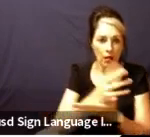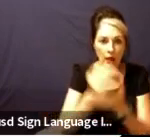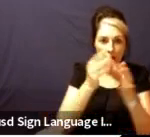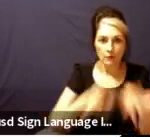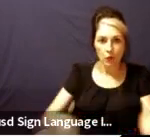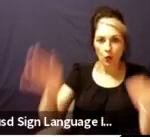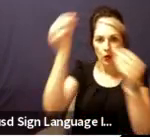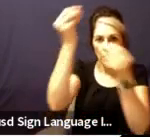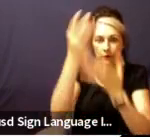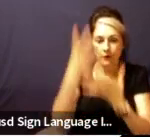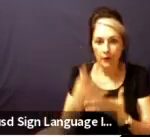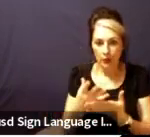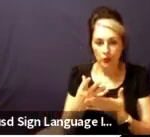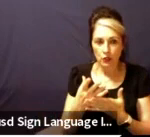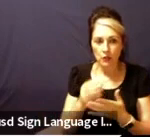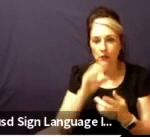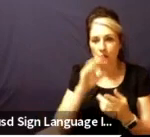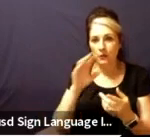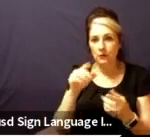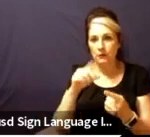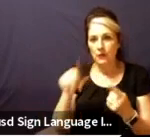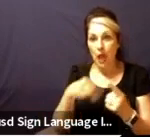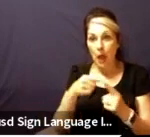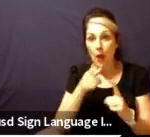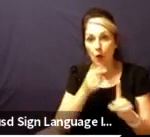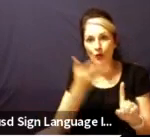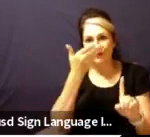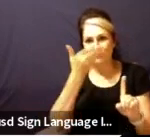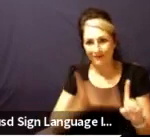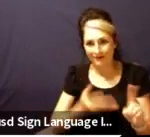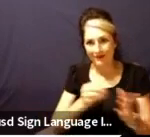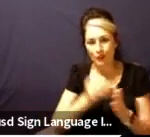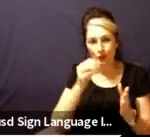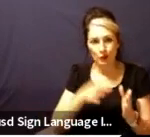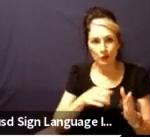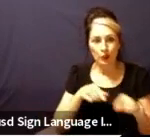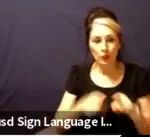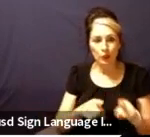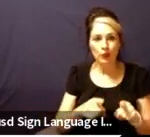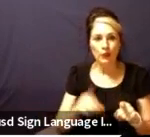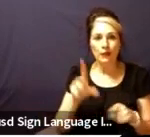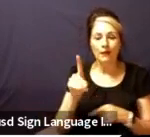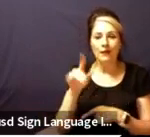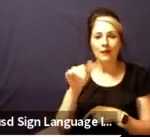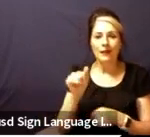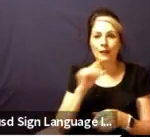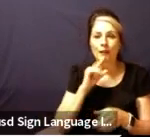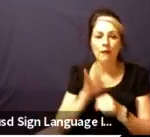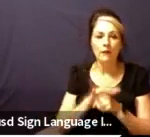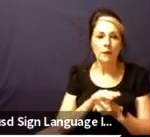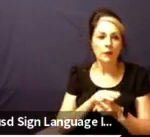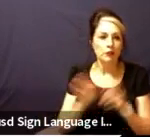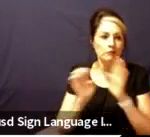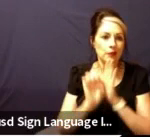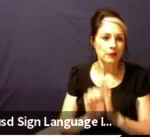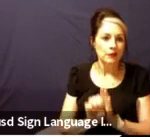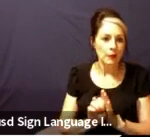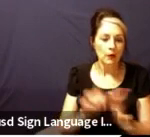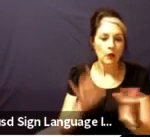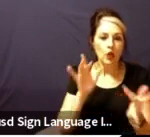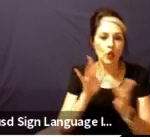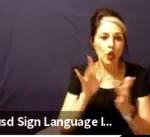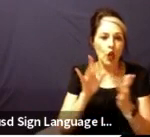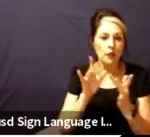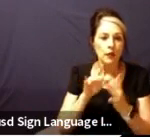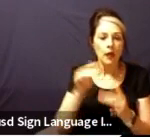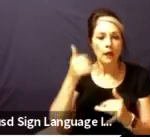information about your student. Information collected during data confirmation includes items such as contact